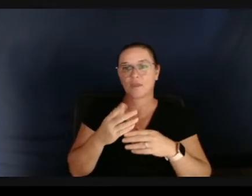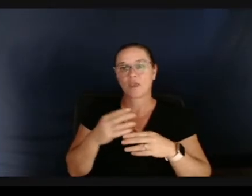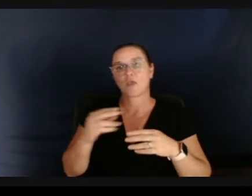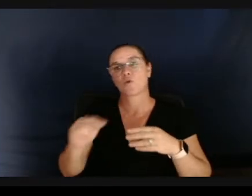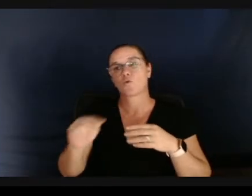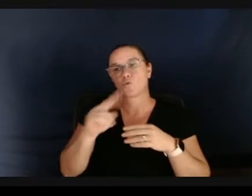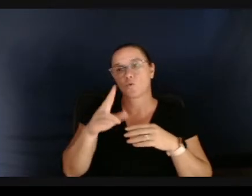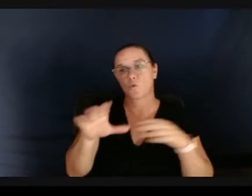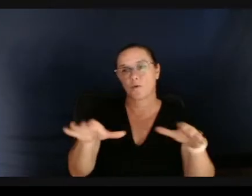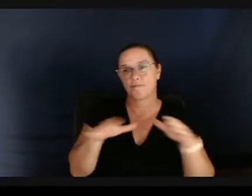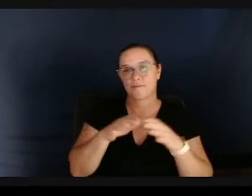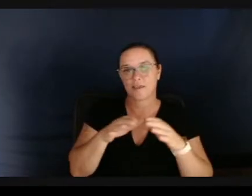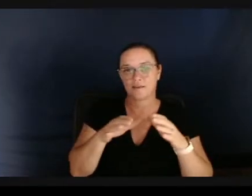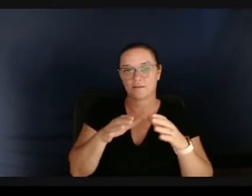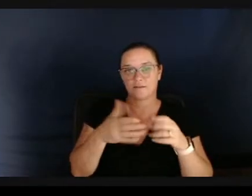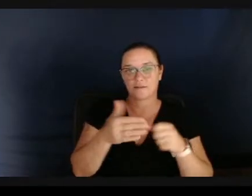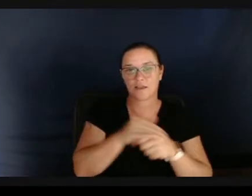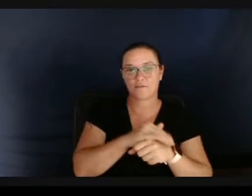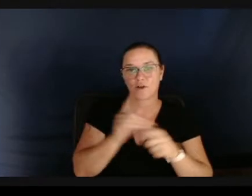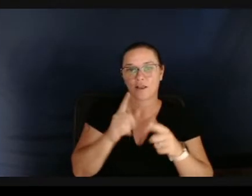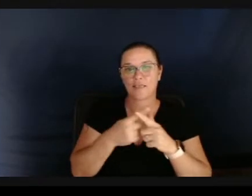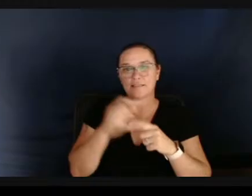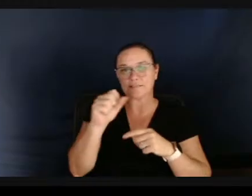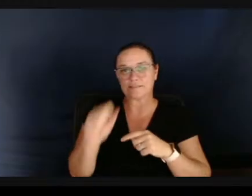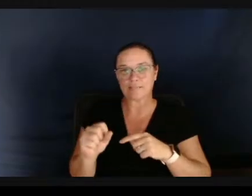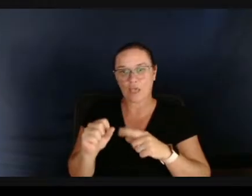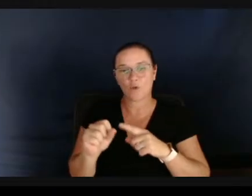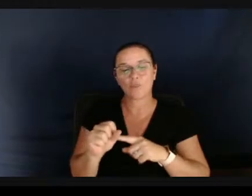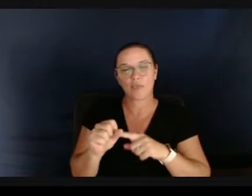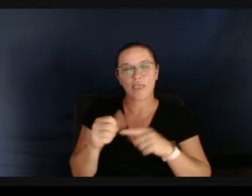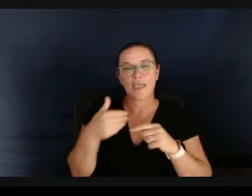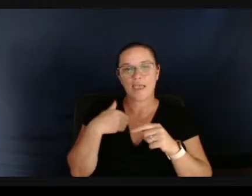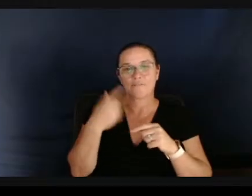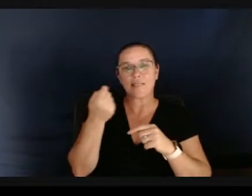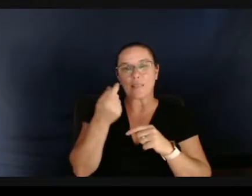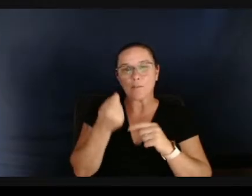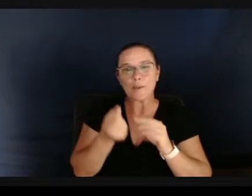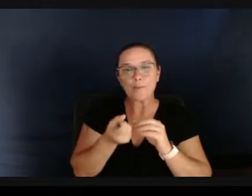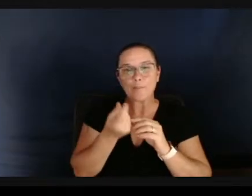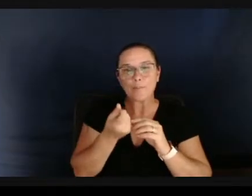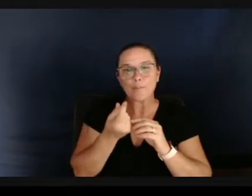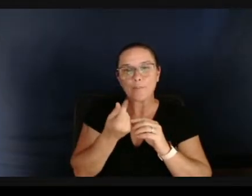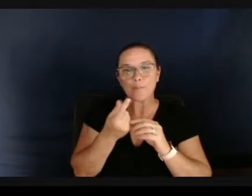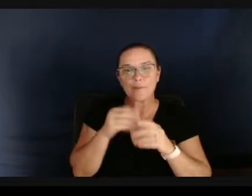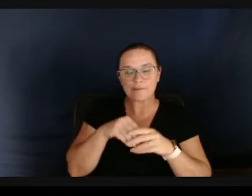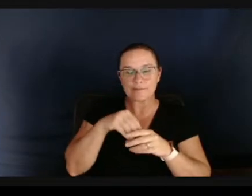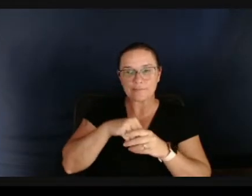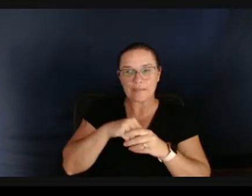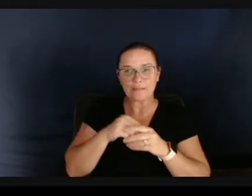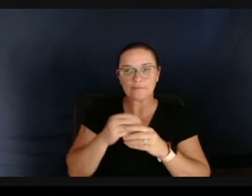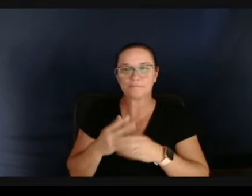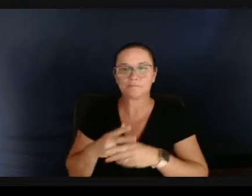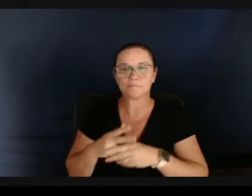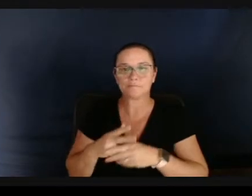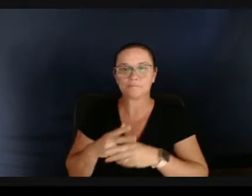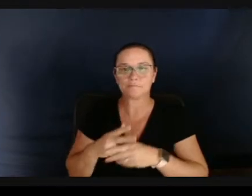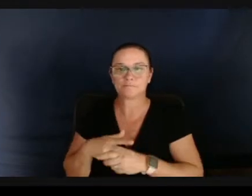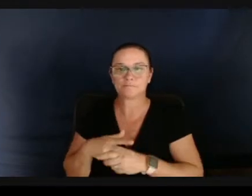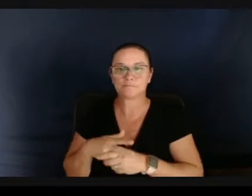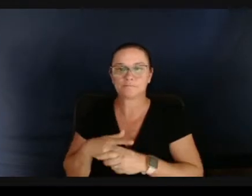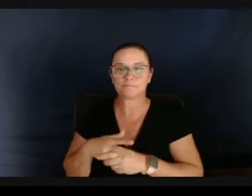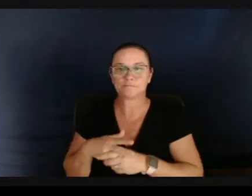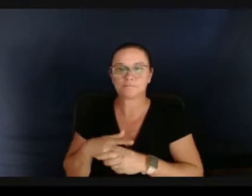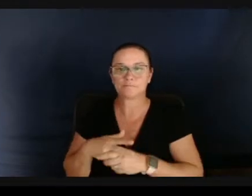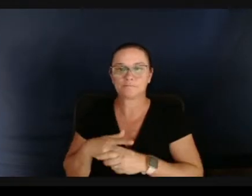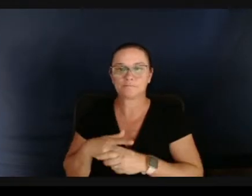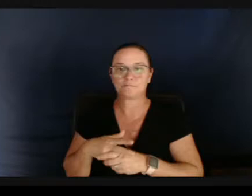fume here. This is a south vent, and there's that little spot of lava in there as well. And from a different